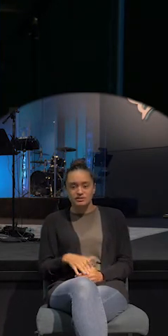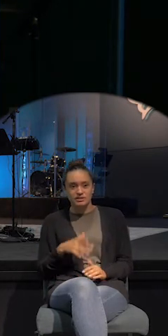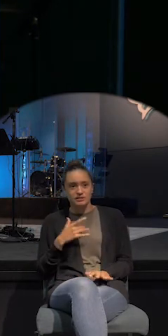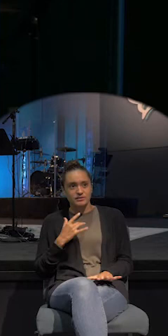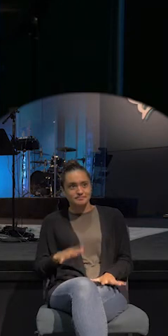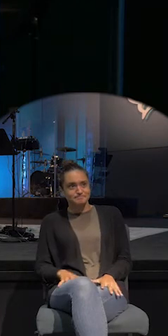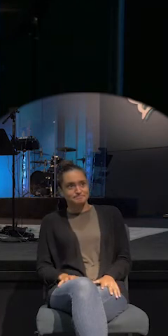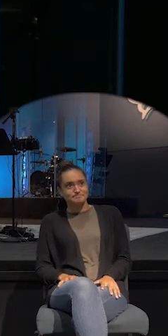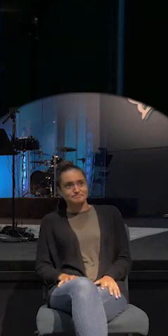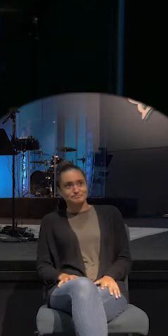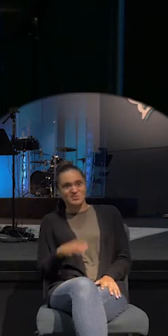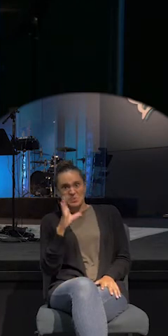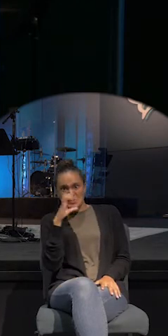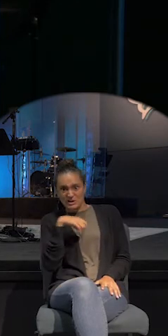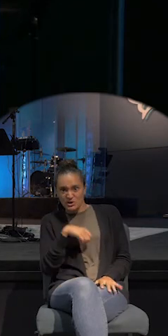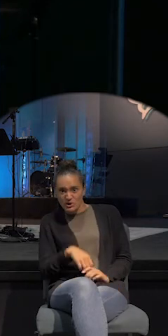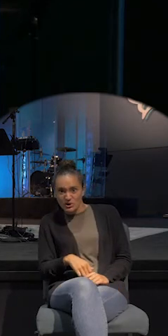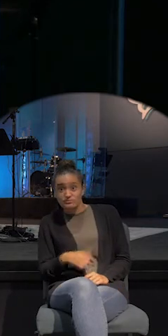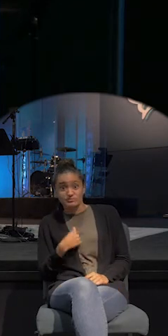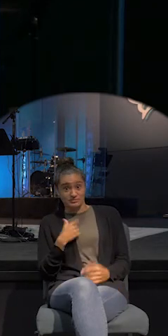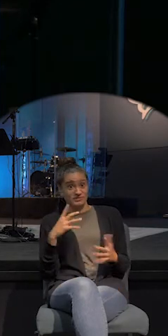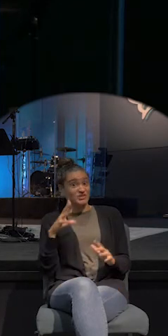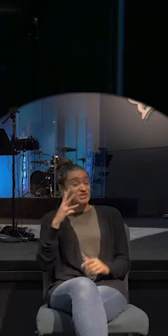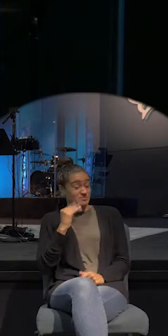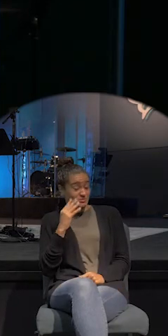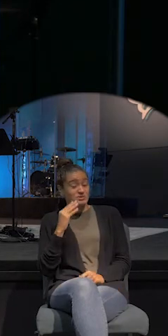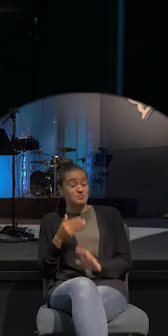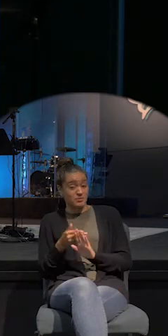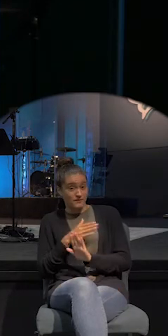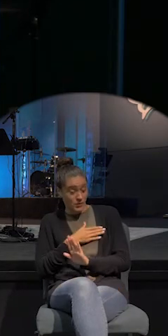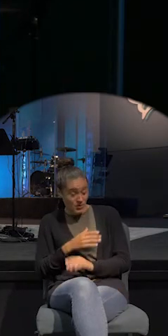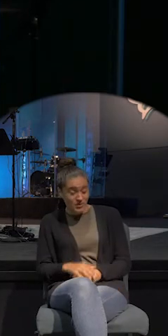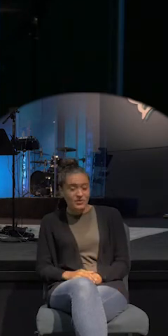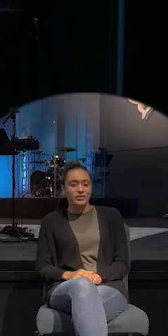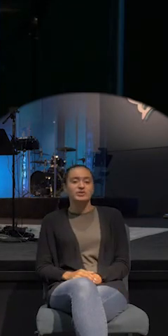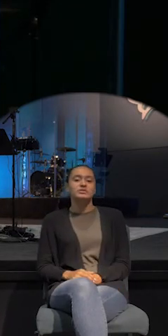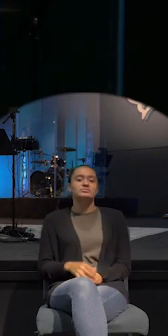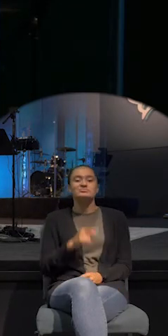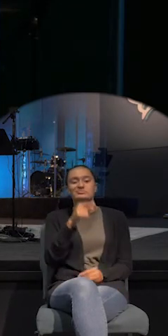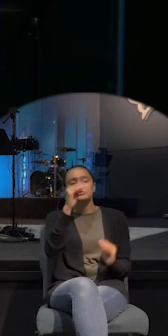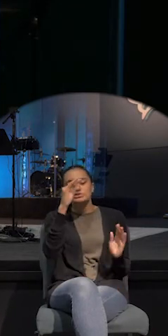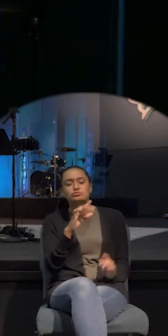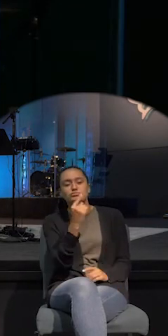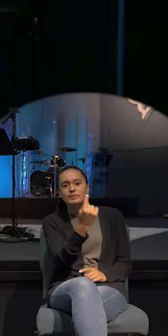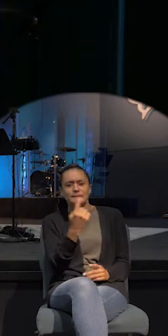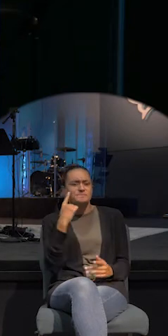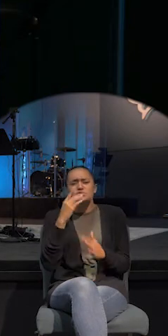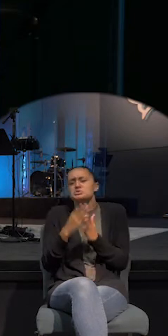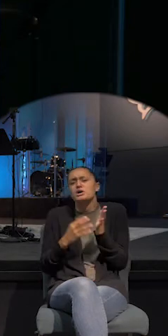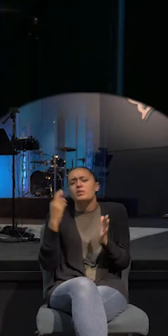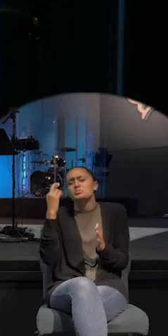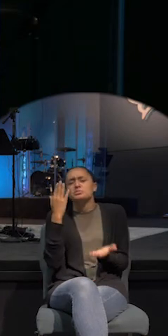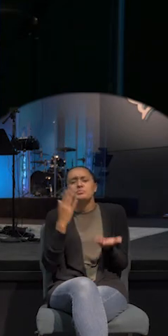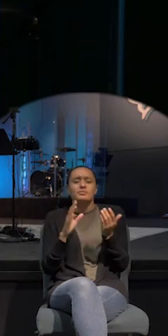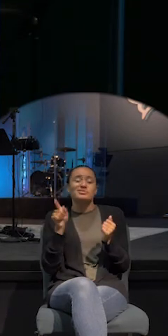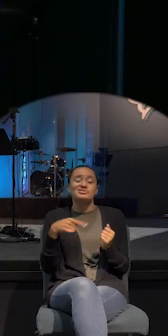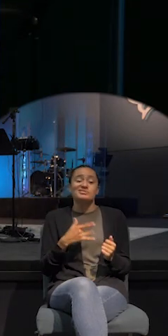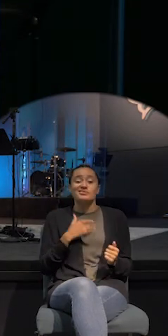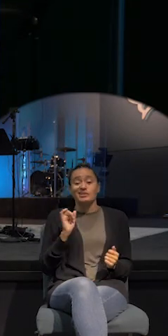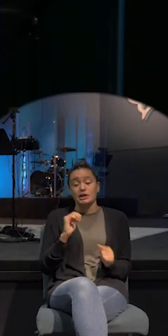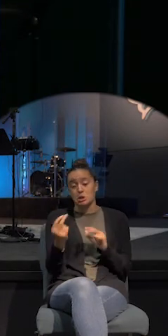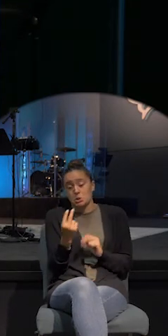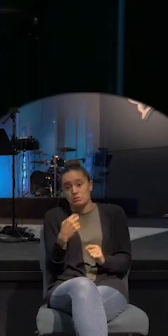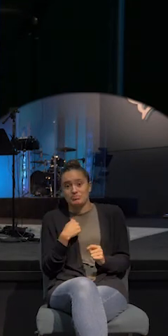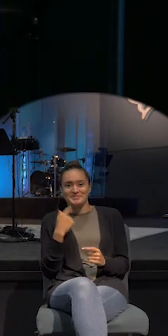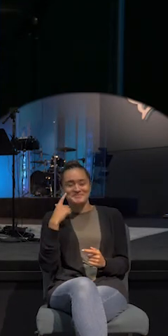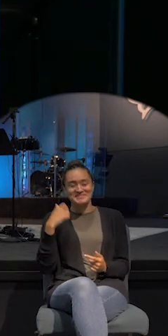you get to feel weird. I've had that happen before where the speakers, and for some reason, maybe he just felt like looking at me